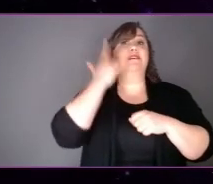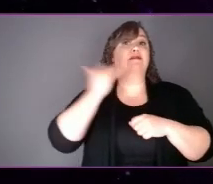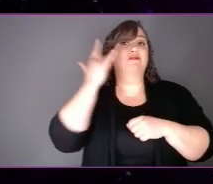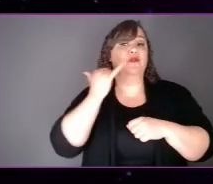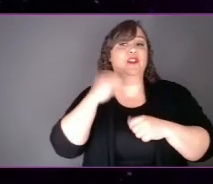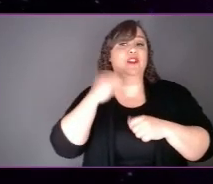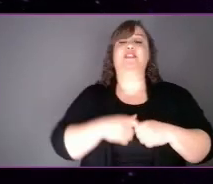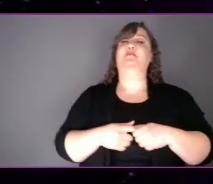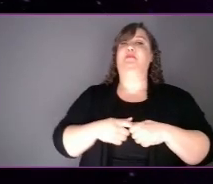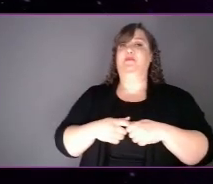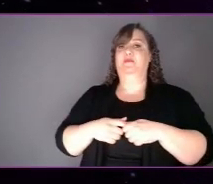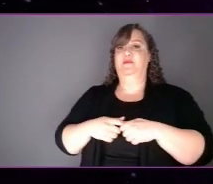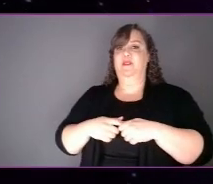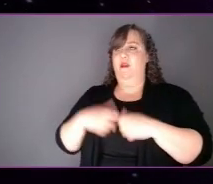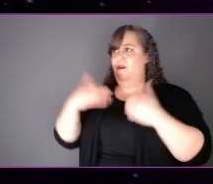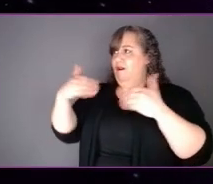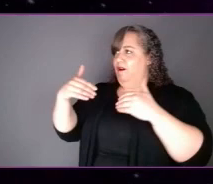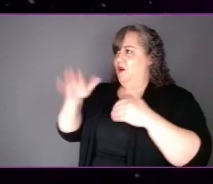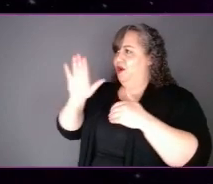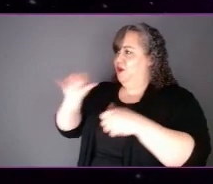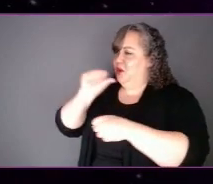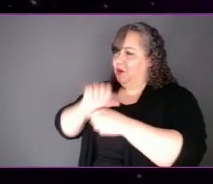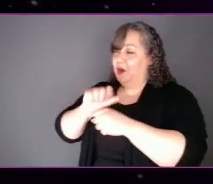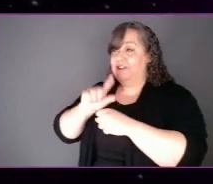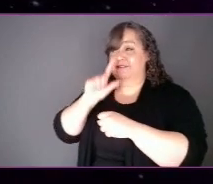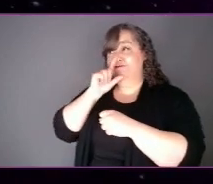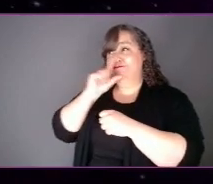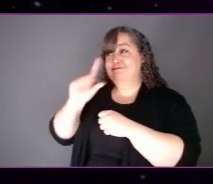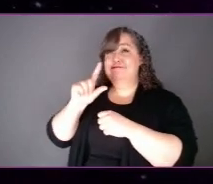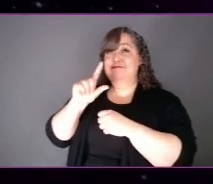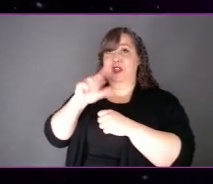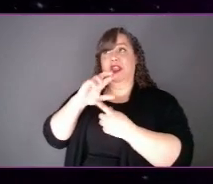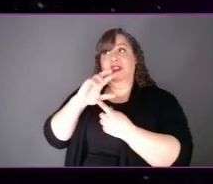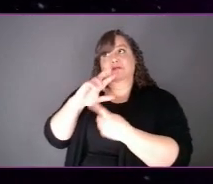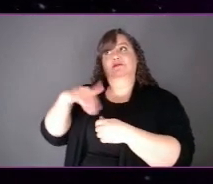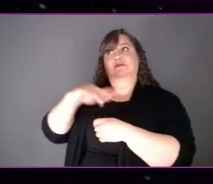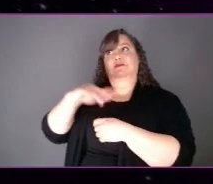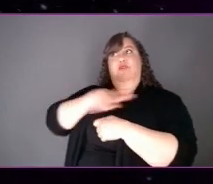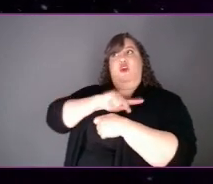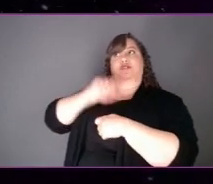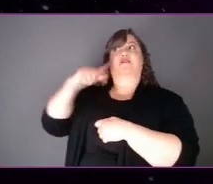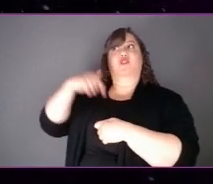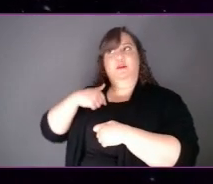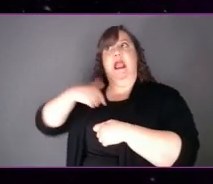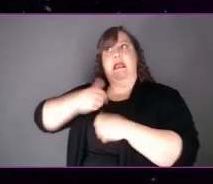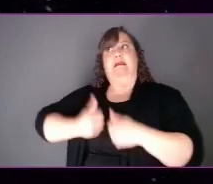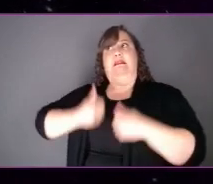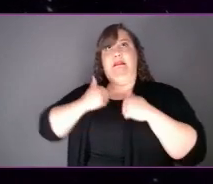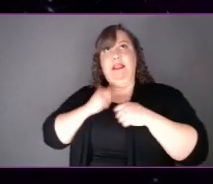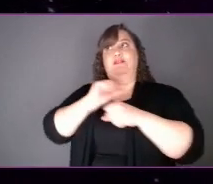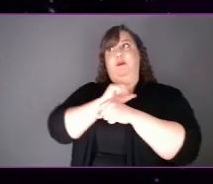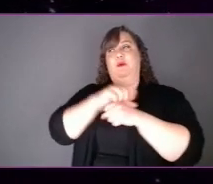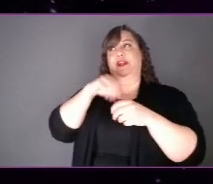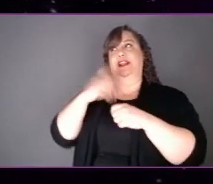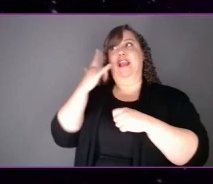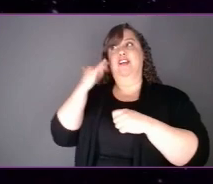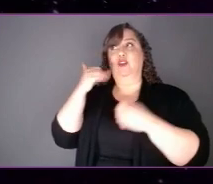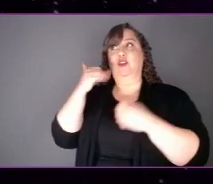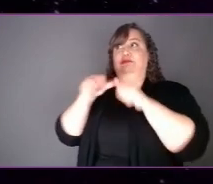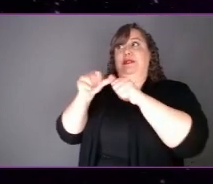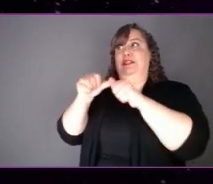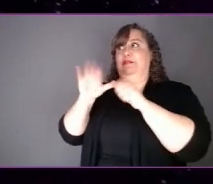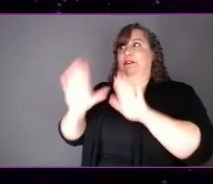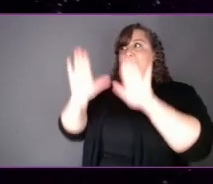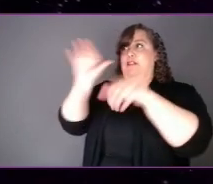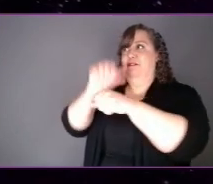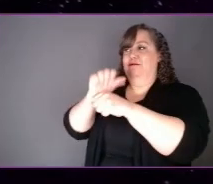Hey, your work is super personal to me since I work in California. This is fascinating, and keep up the great work. Maria, how about you?